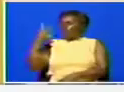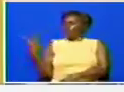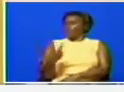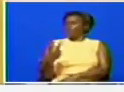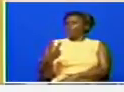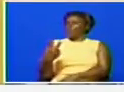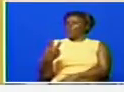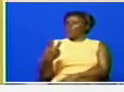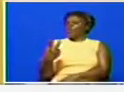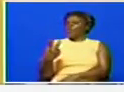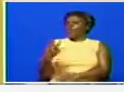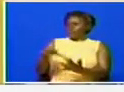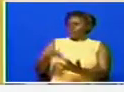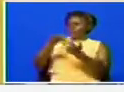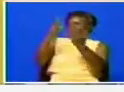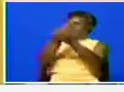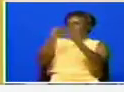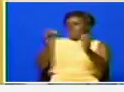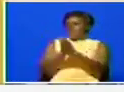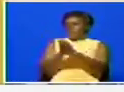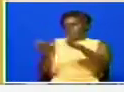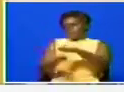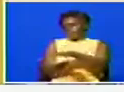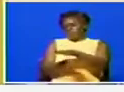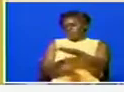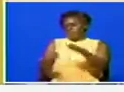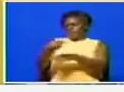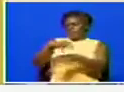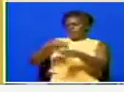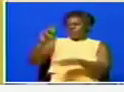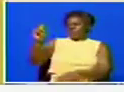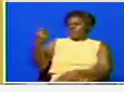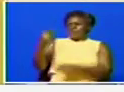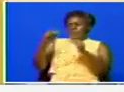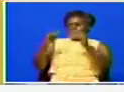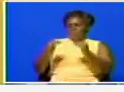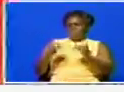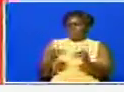as the duly elected President and Deputy President of the Republic of Kenya, respectively.